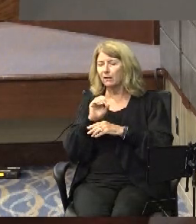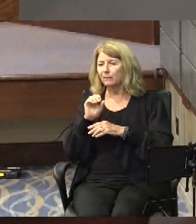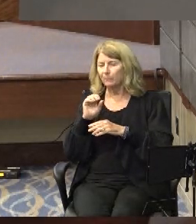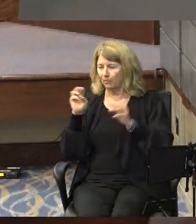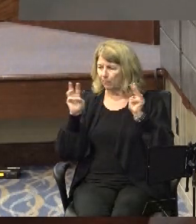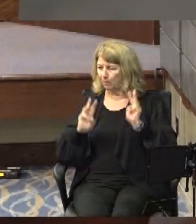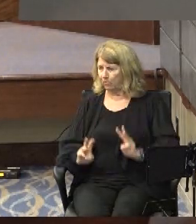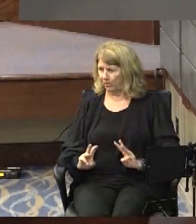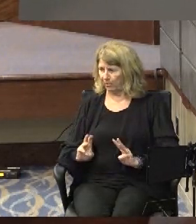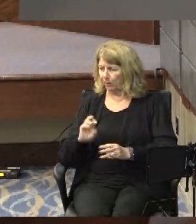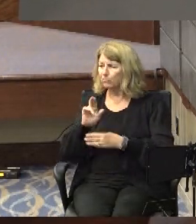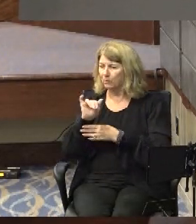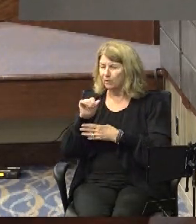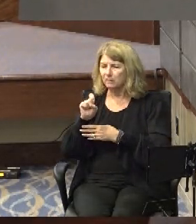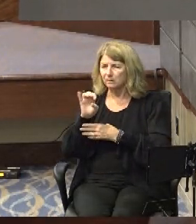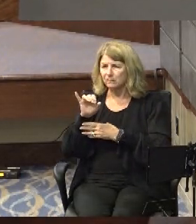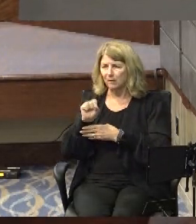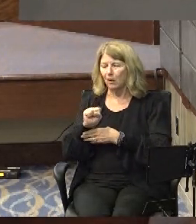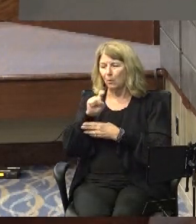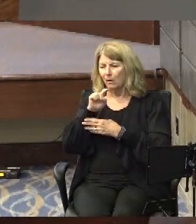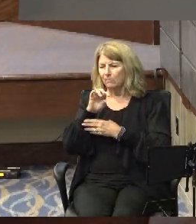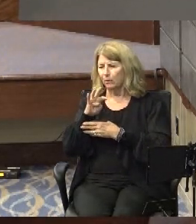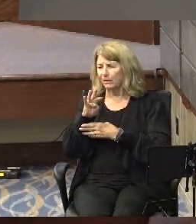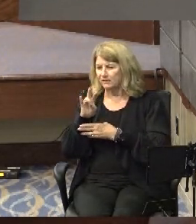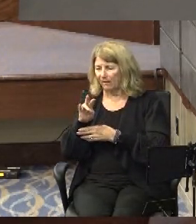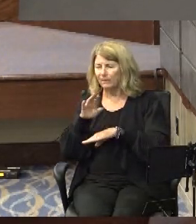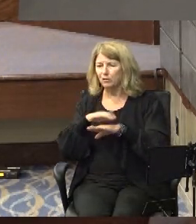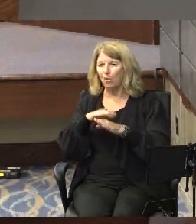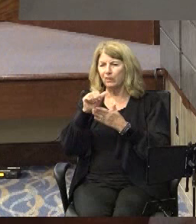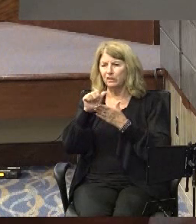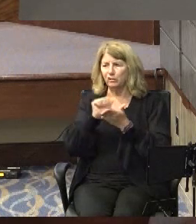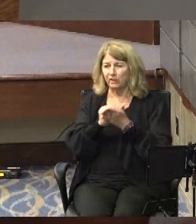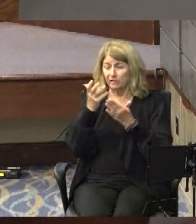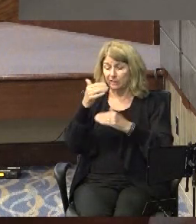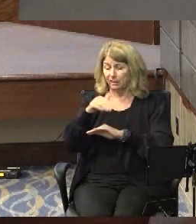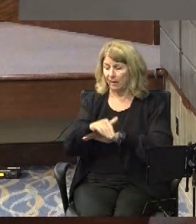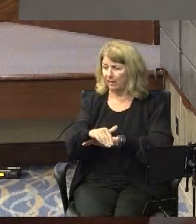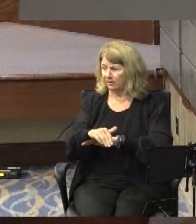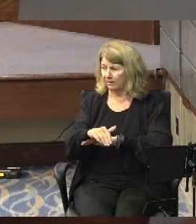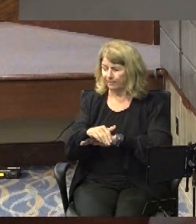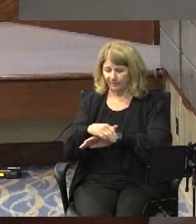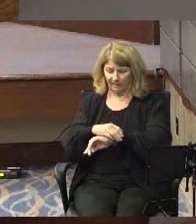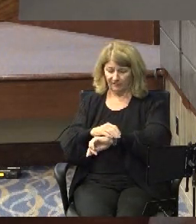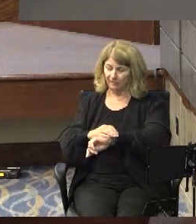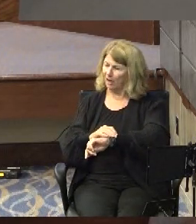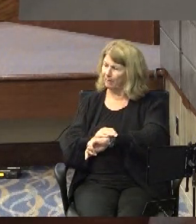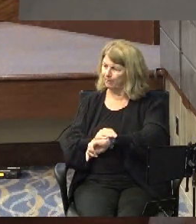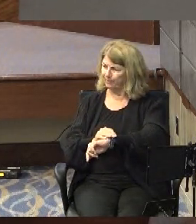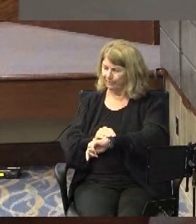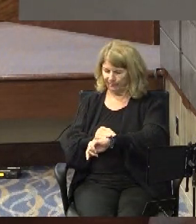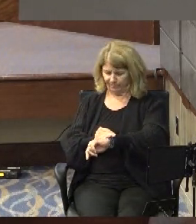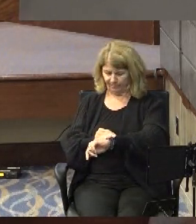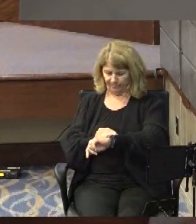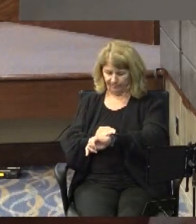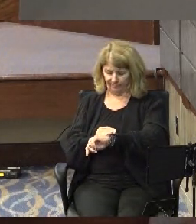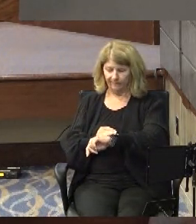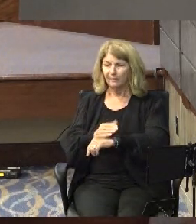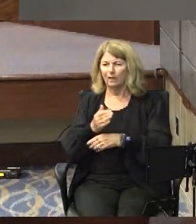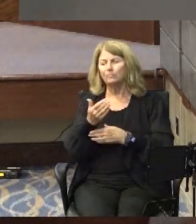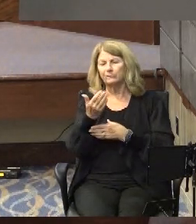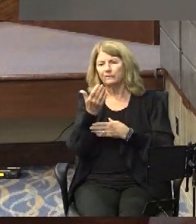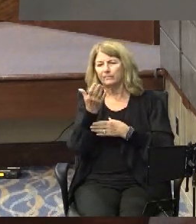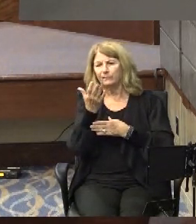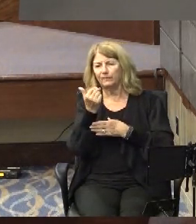Resolution 147, is on the agenda tonight. It pertains to purchase of new vehicles, several 15-passenger transit